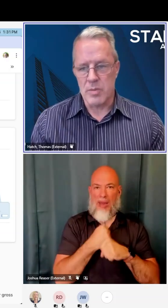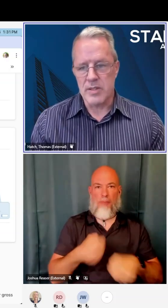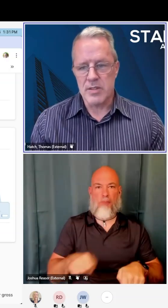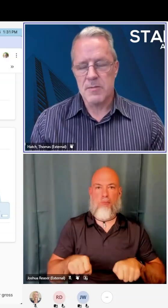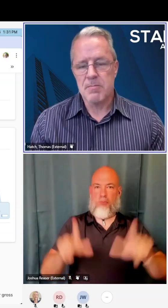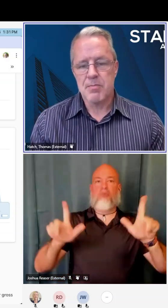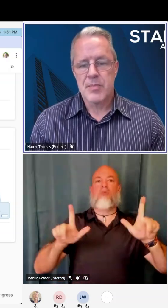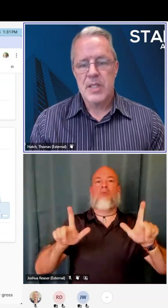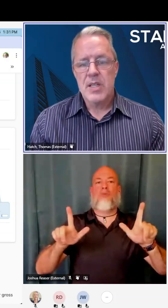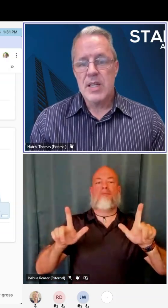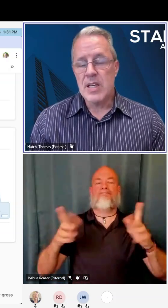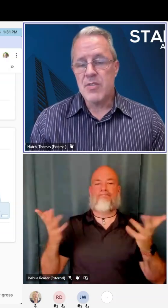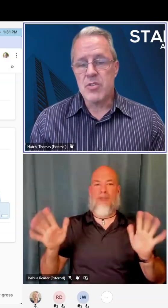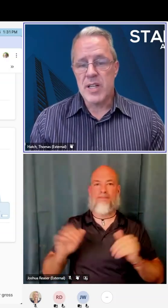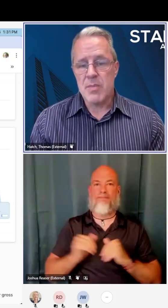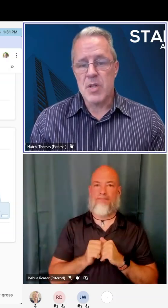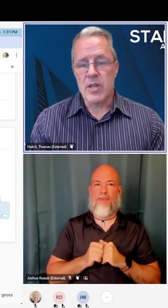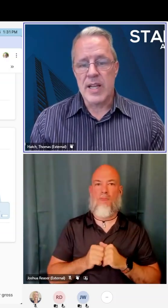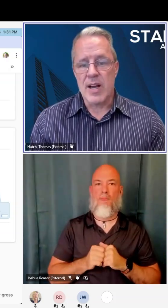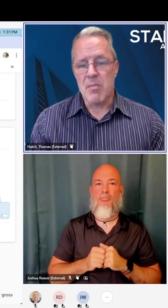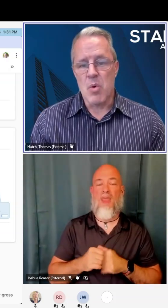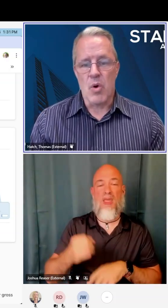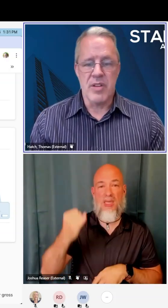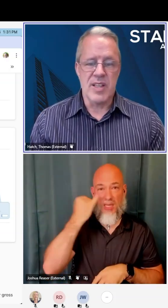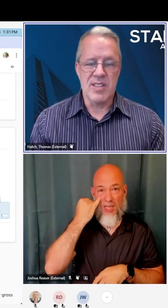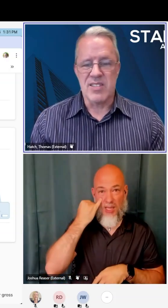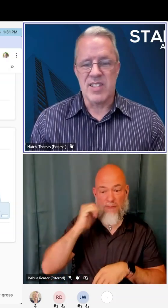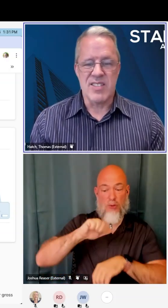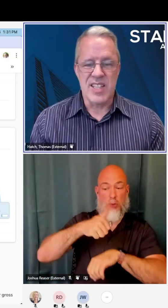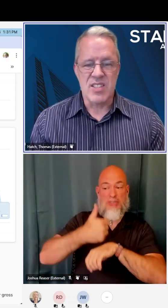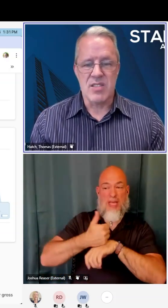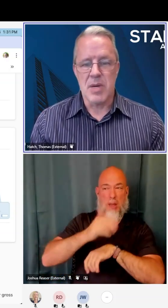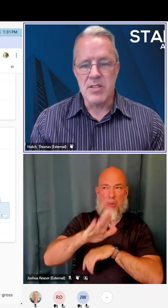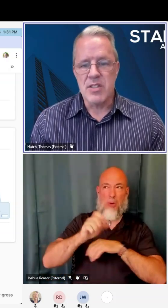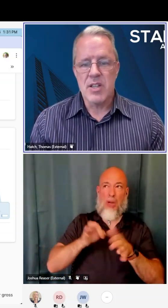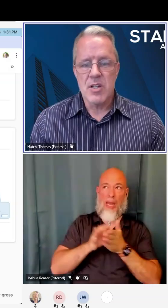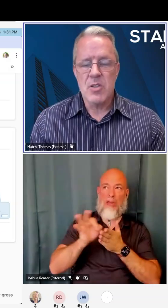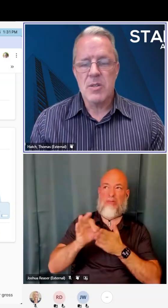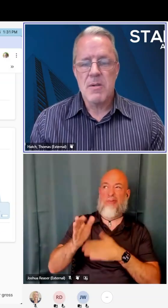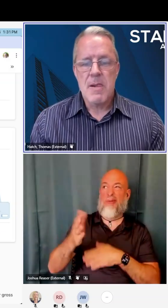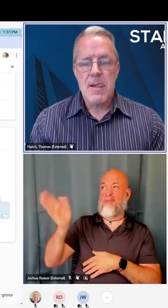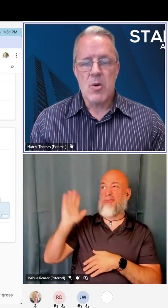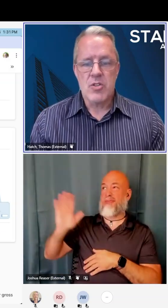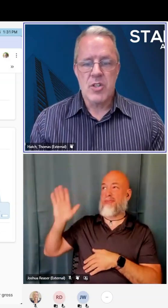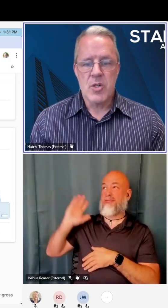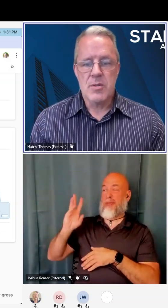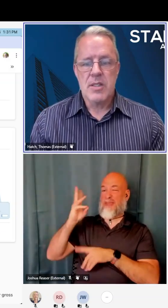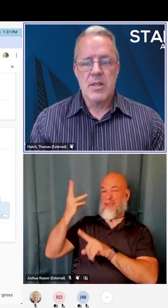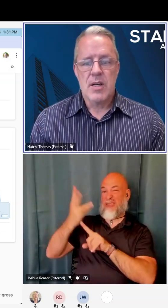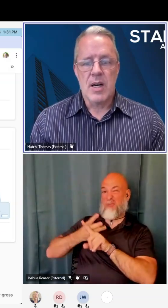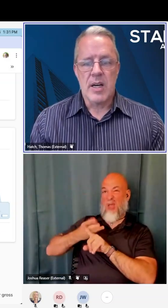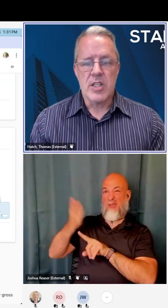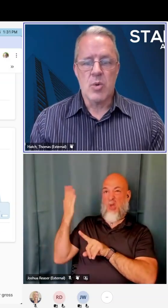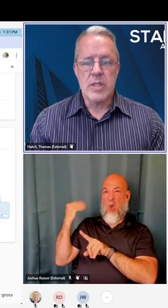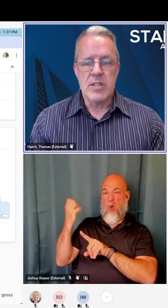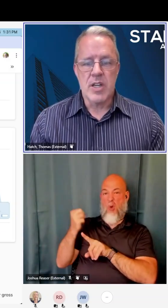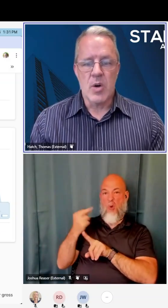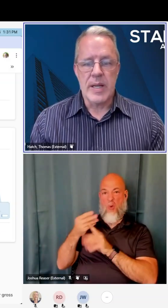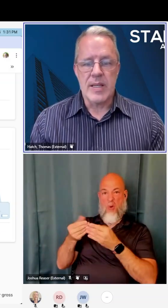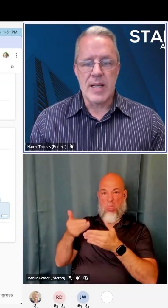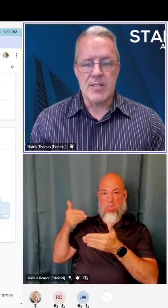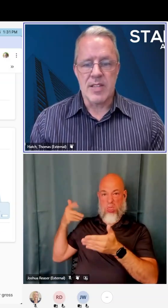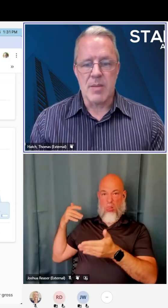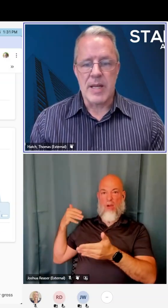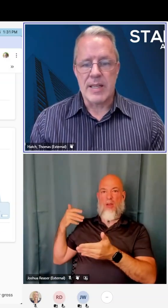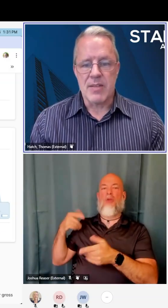upon enrollment. If you set up your account more than, let's say, 6 months ago or so, you will need to